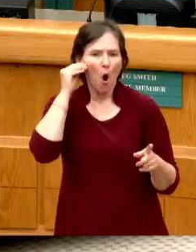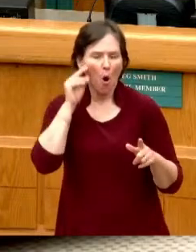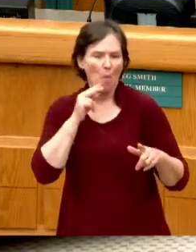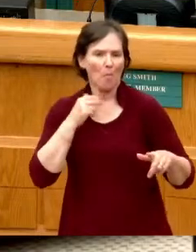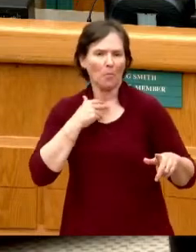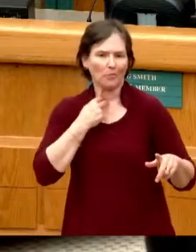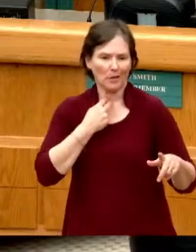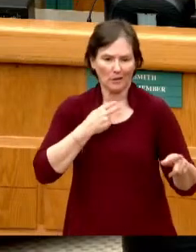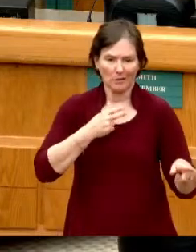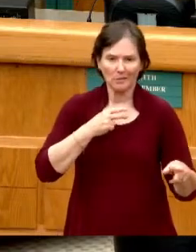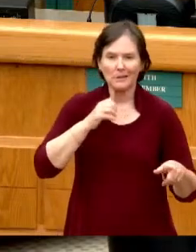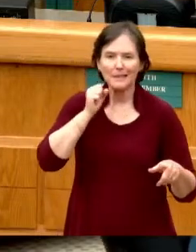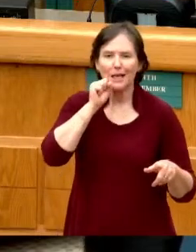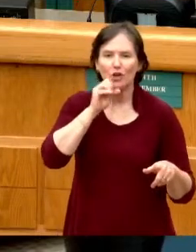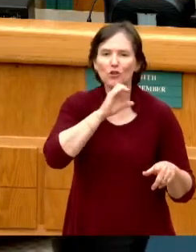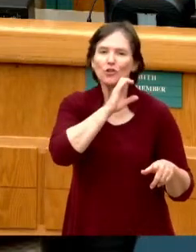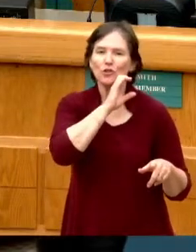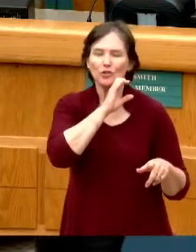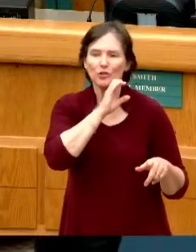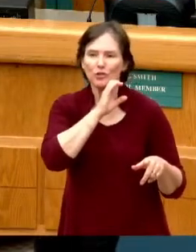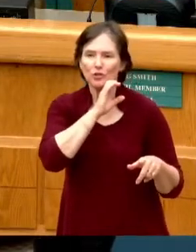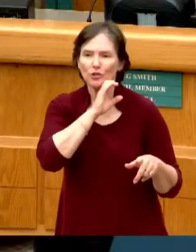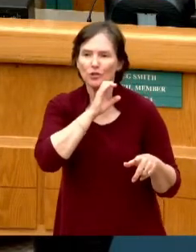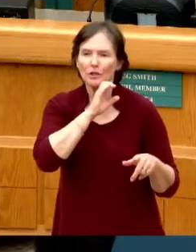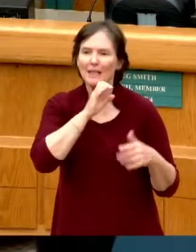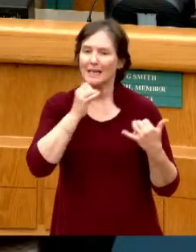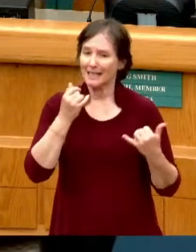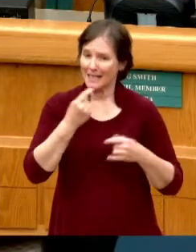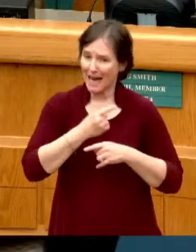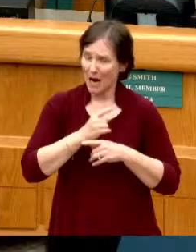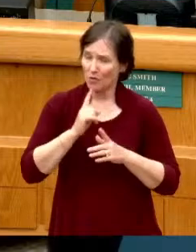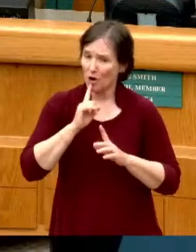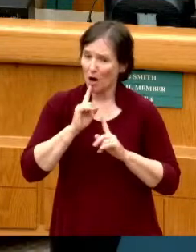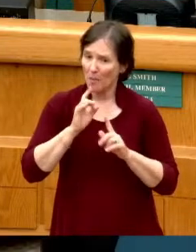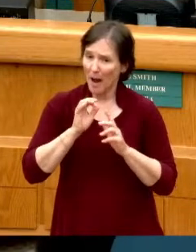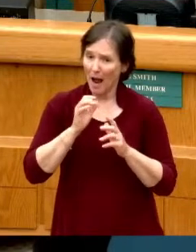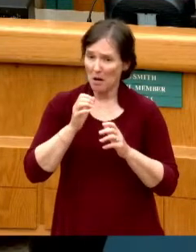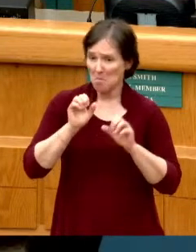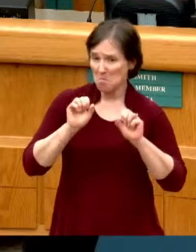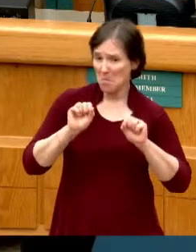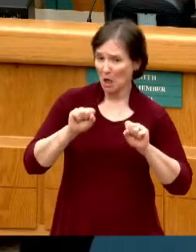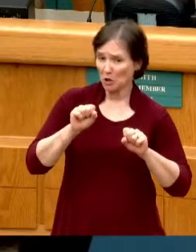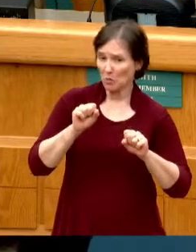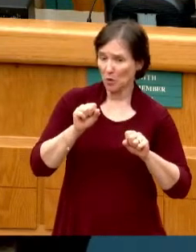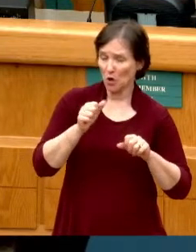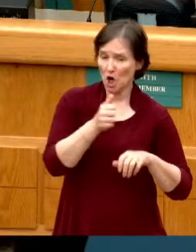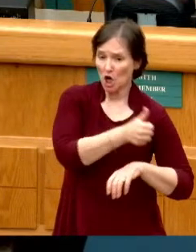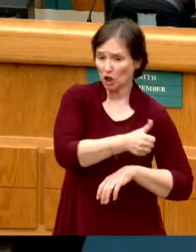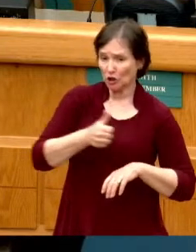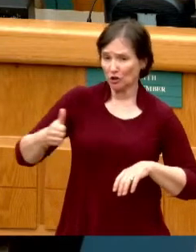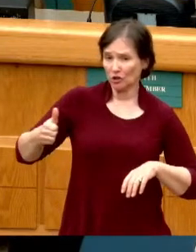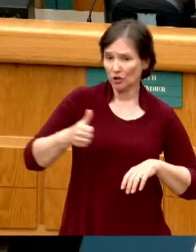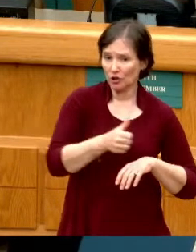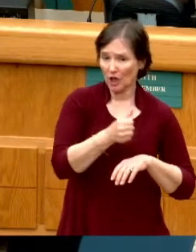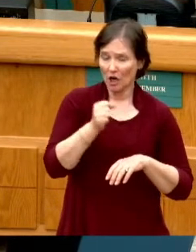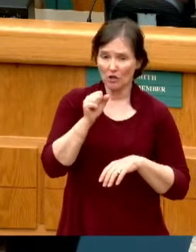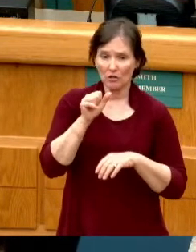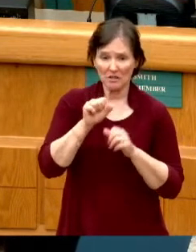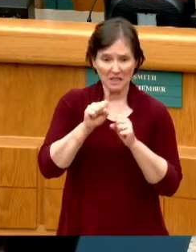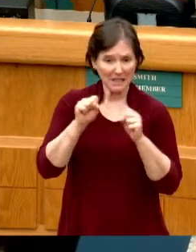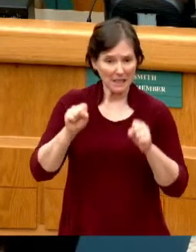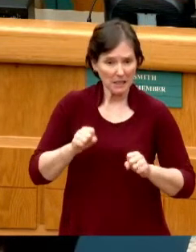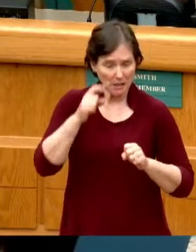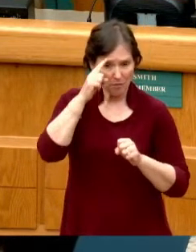Andrew interviewed you earlier today, and we were talking about a possible shuttle system. Is that part of the solution, possibly? Is that